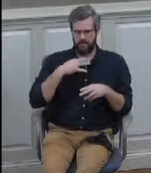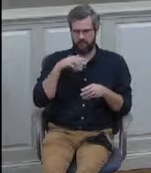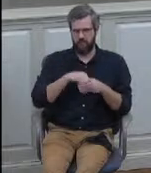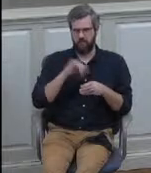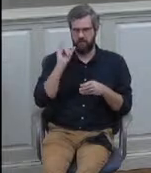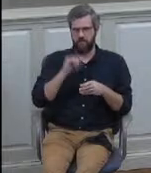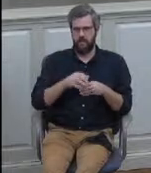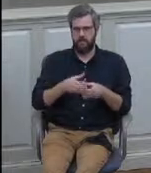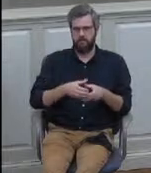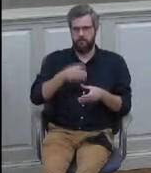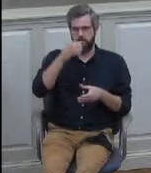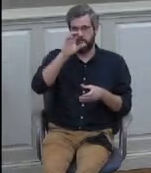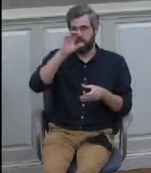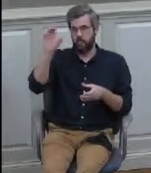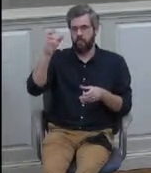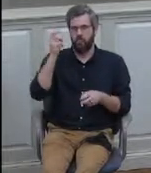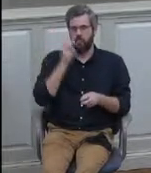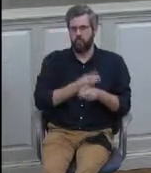but